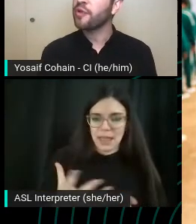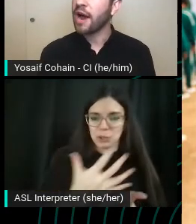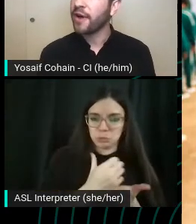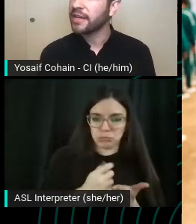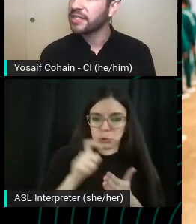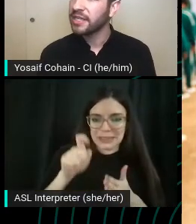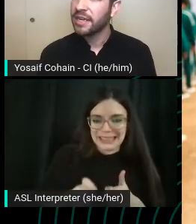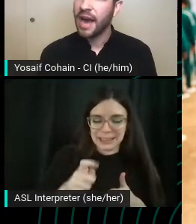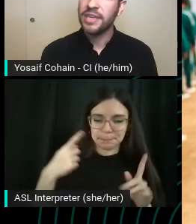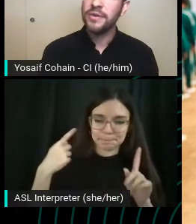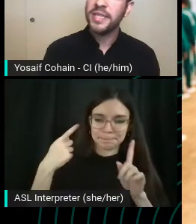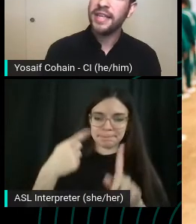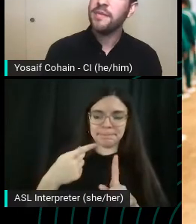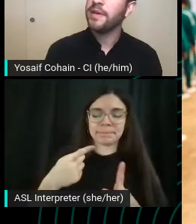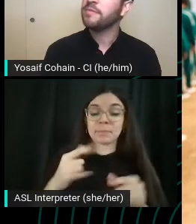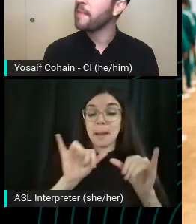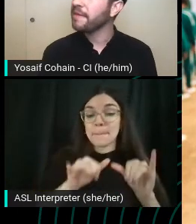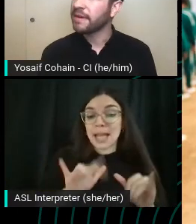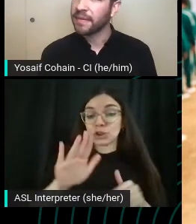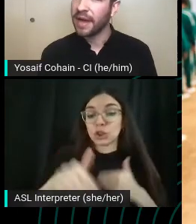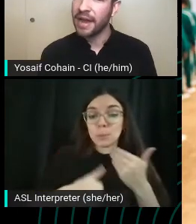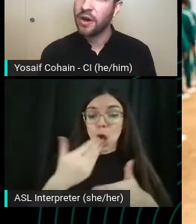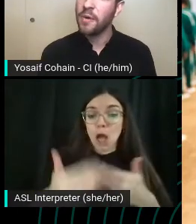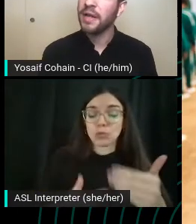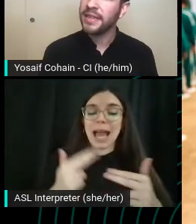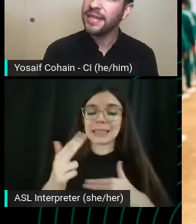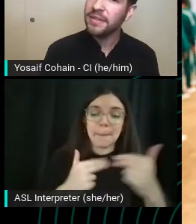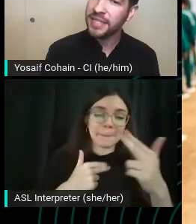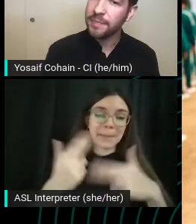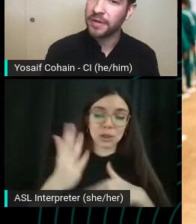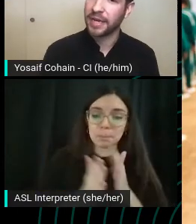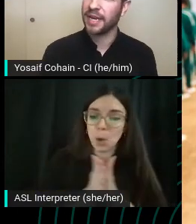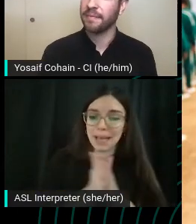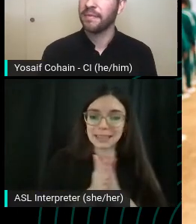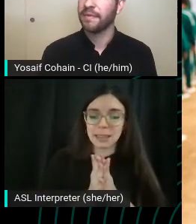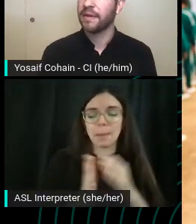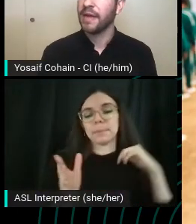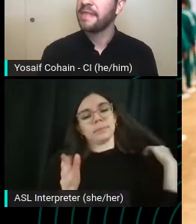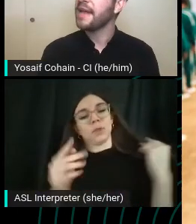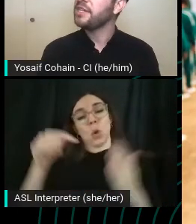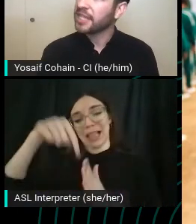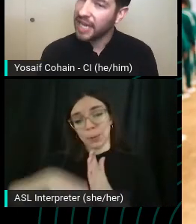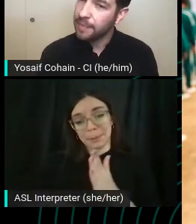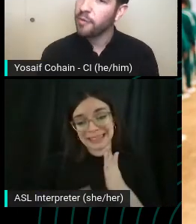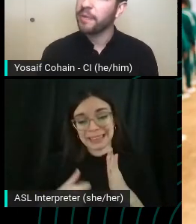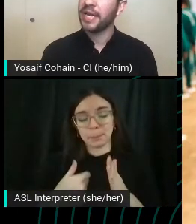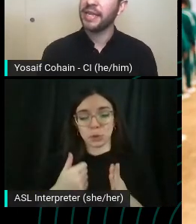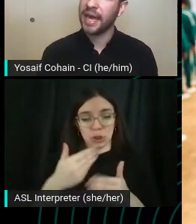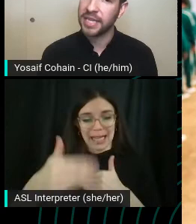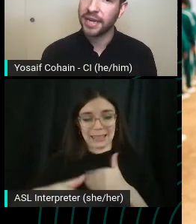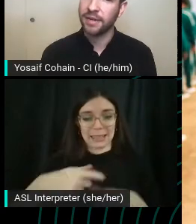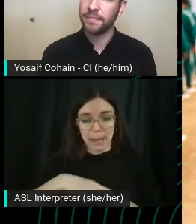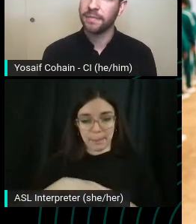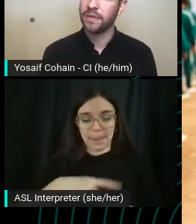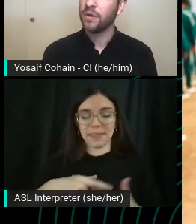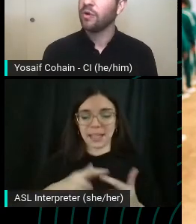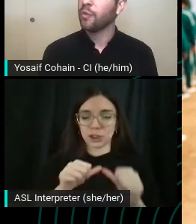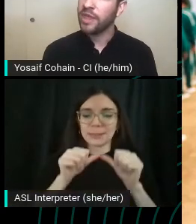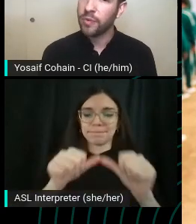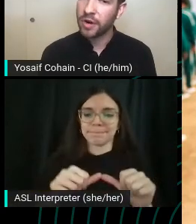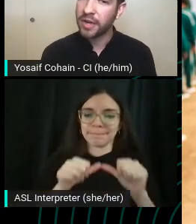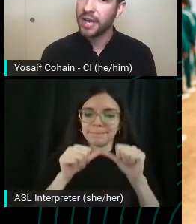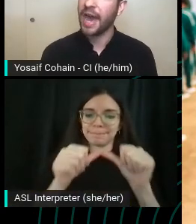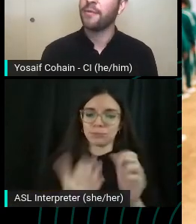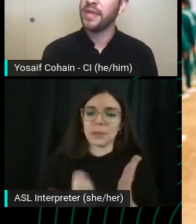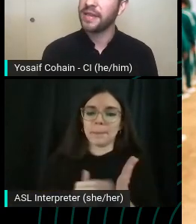your progress and use that to build momentum and go a little deeper next time. And then just keep repeating that cycle.